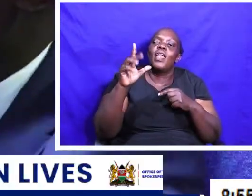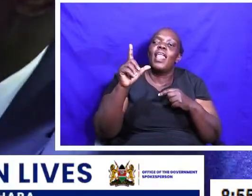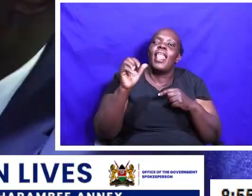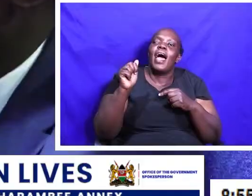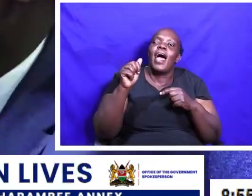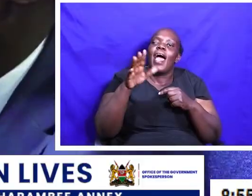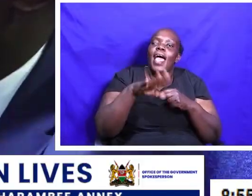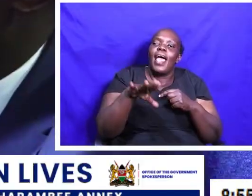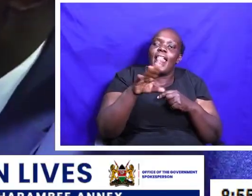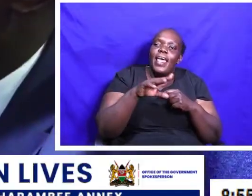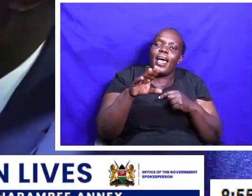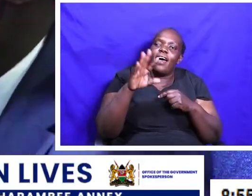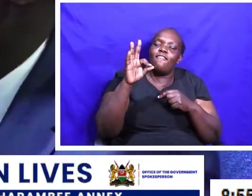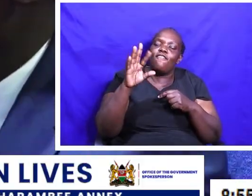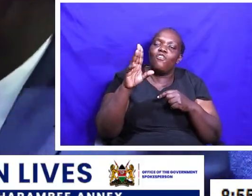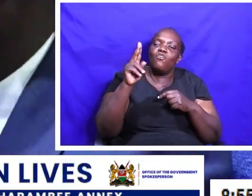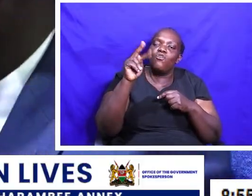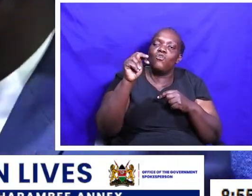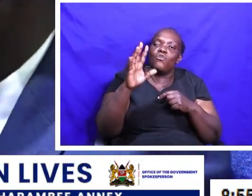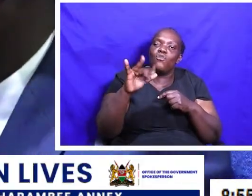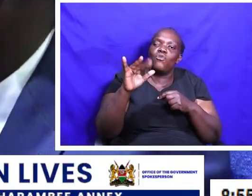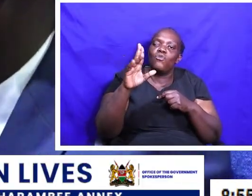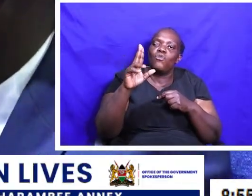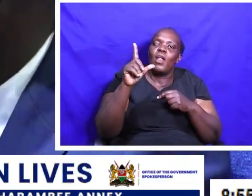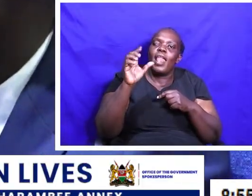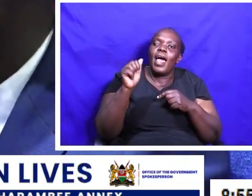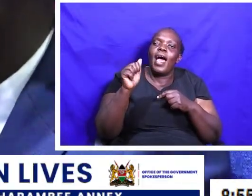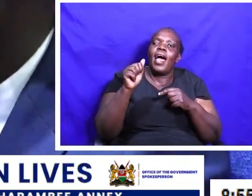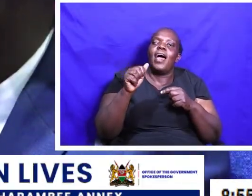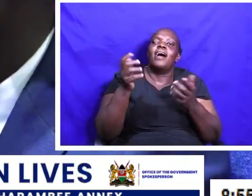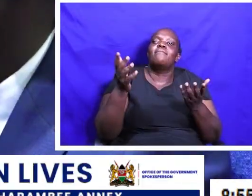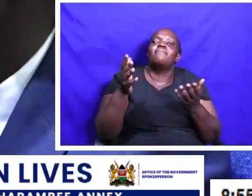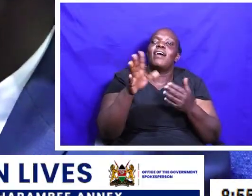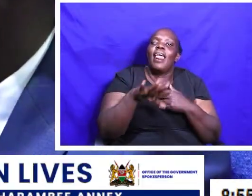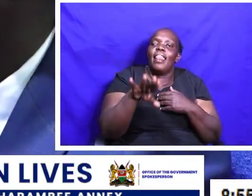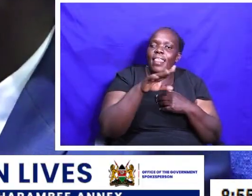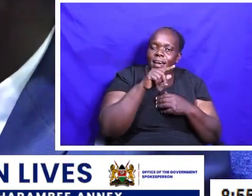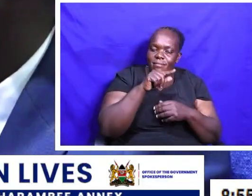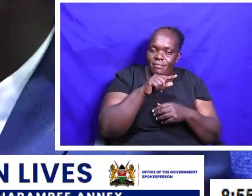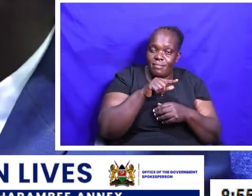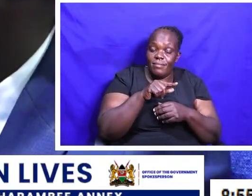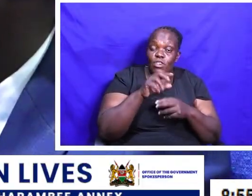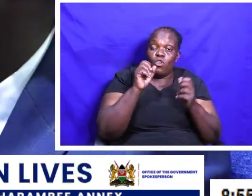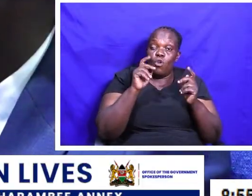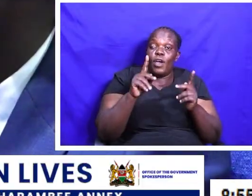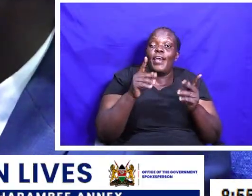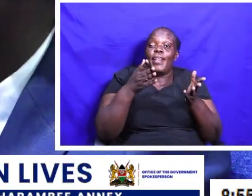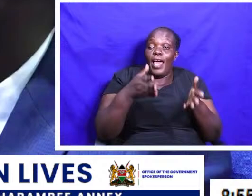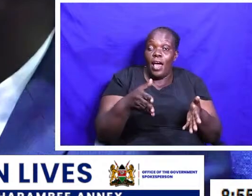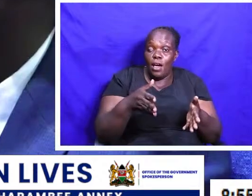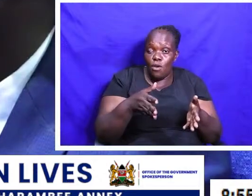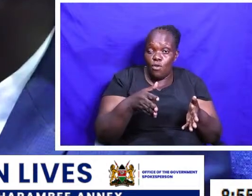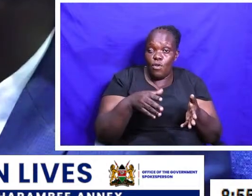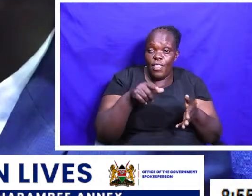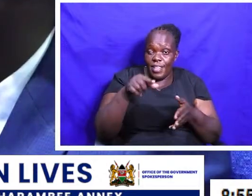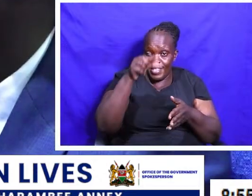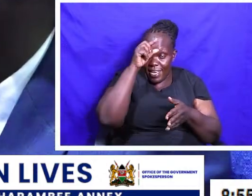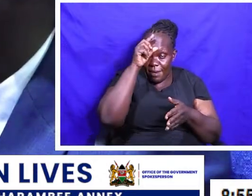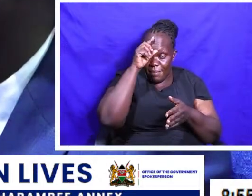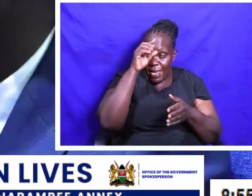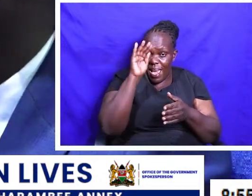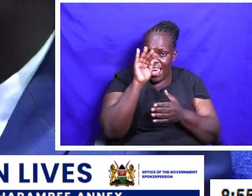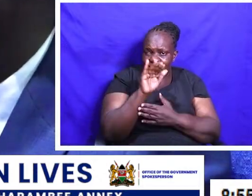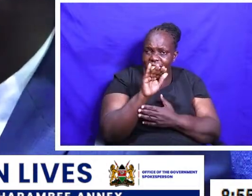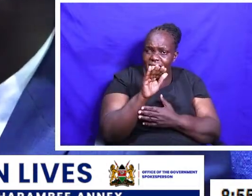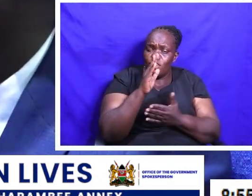but for us we are from the Samia Funyula part of it. Yes. Huko kwa kina Otuoma huko. Yeah. Oh, very good. Sasa, hii serikali,